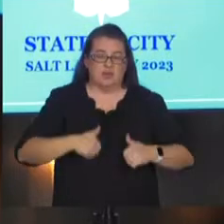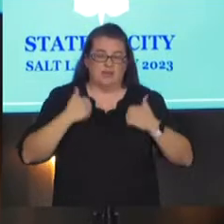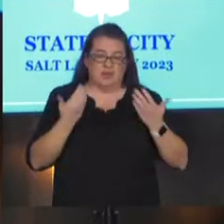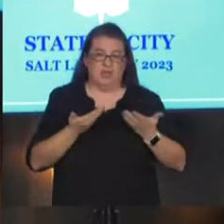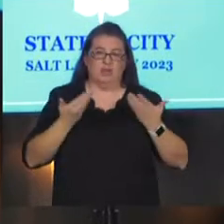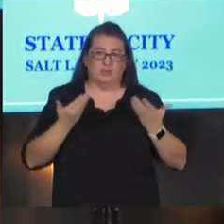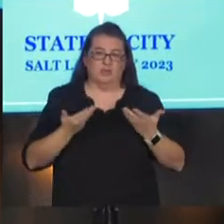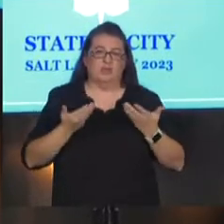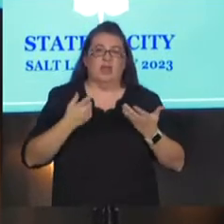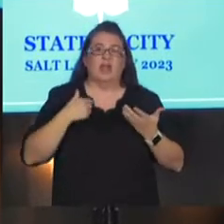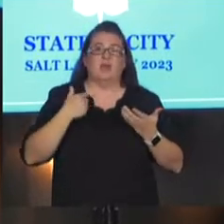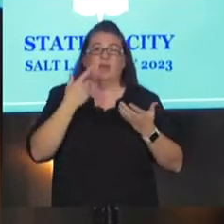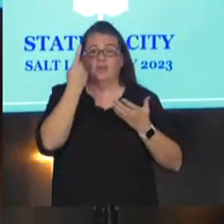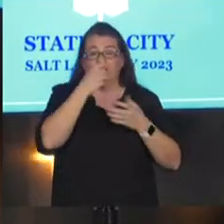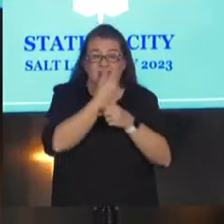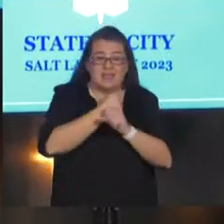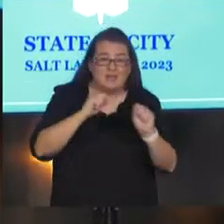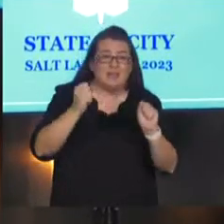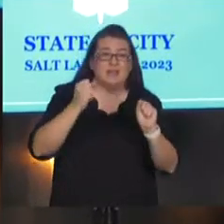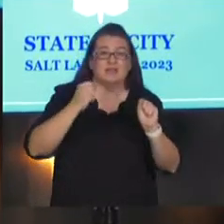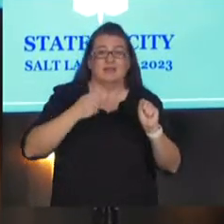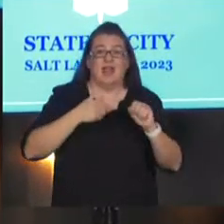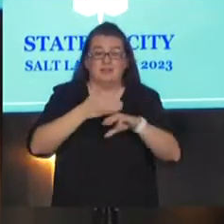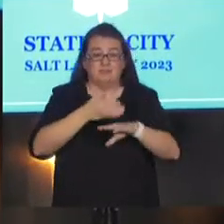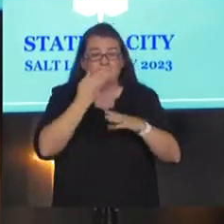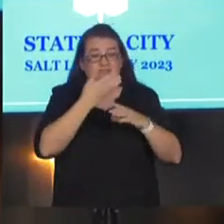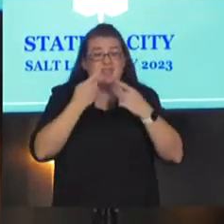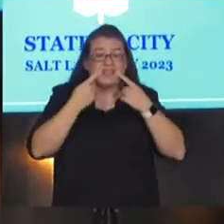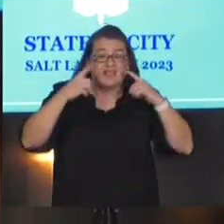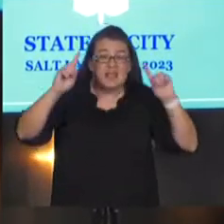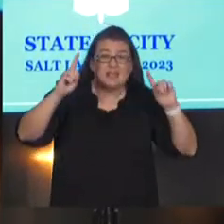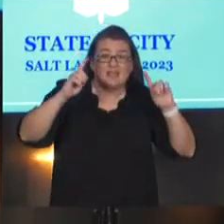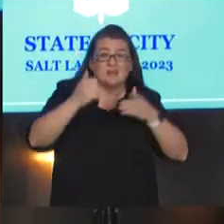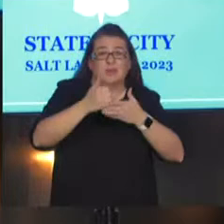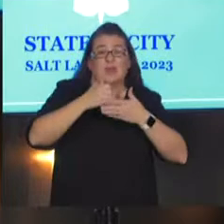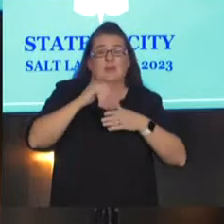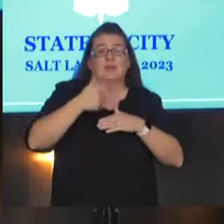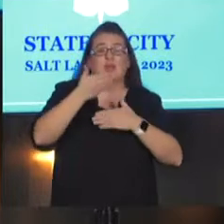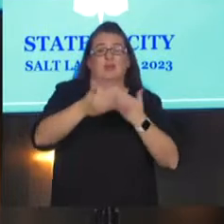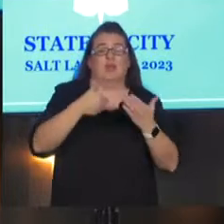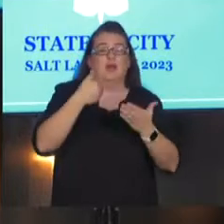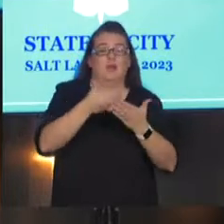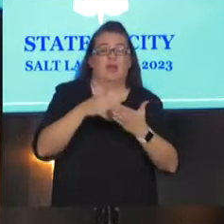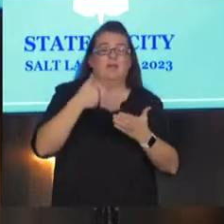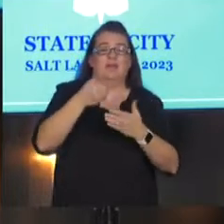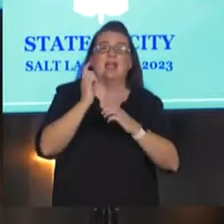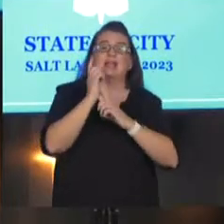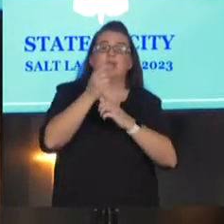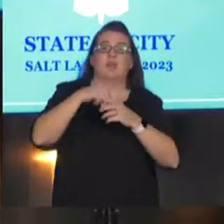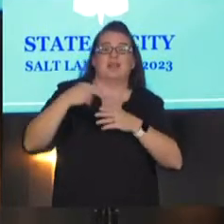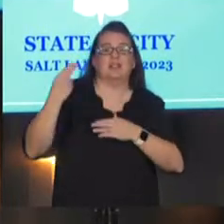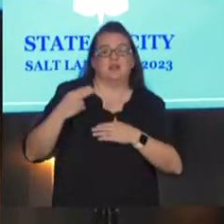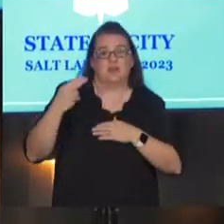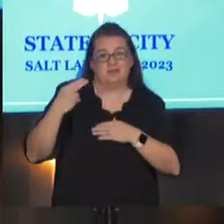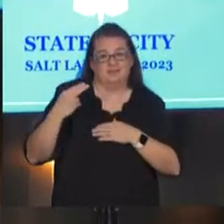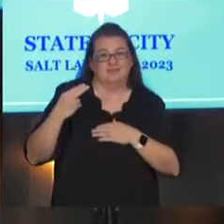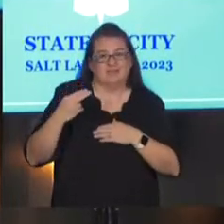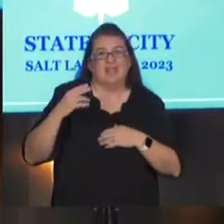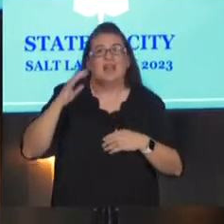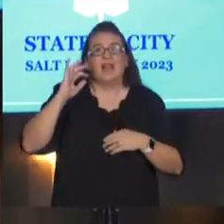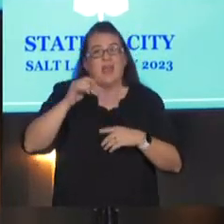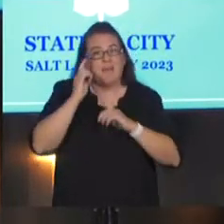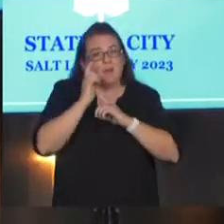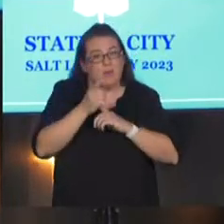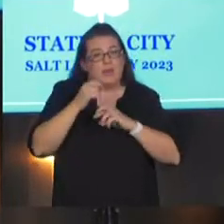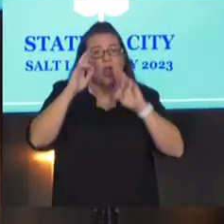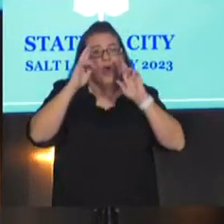dream is going to help us get to the next moment in history. And that next moment in history is one where I hope we